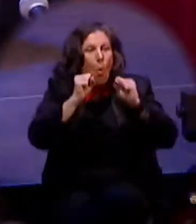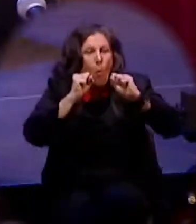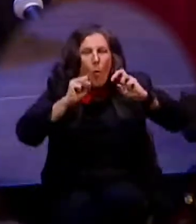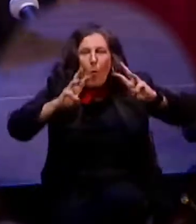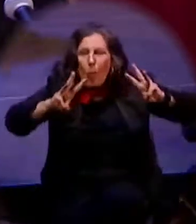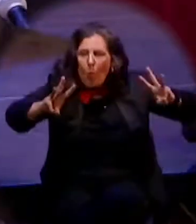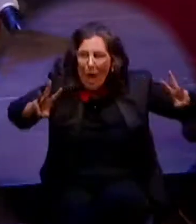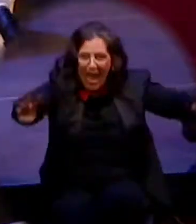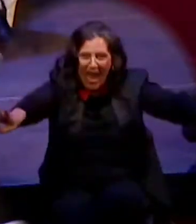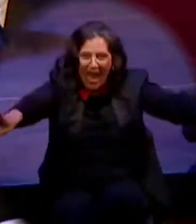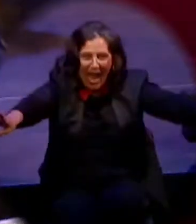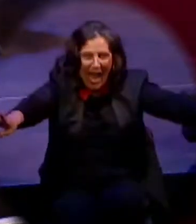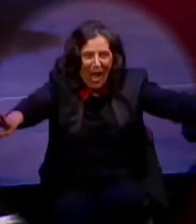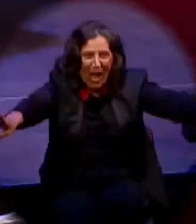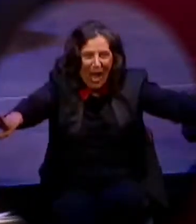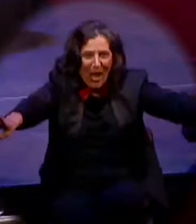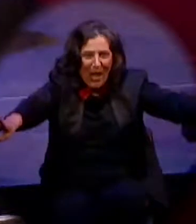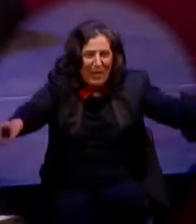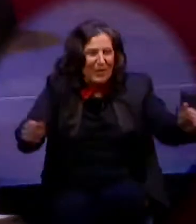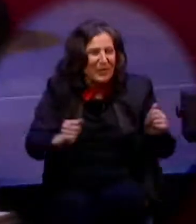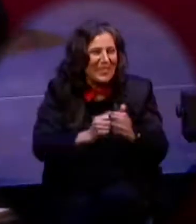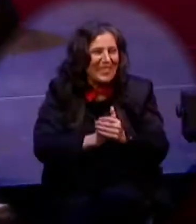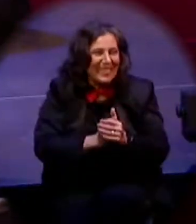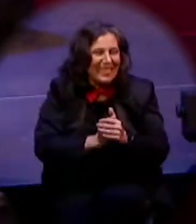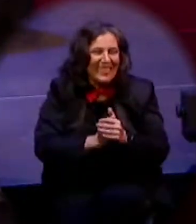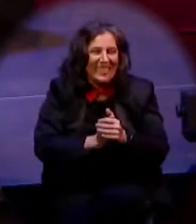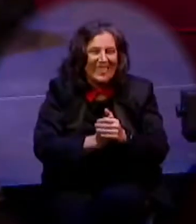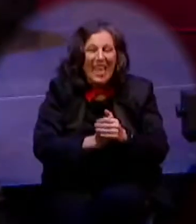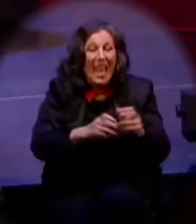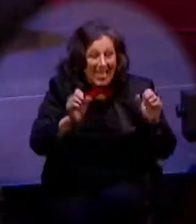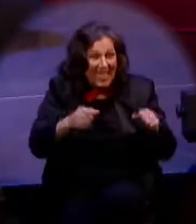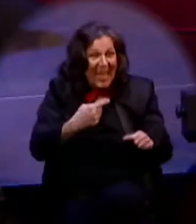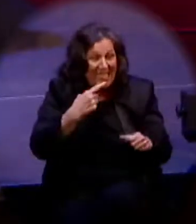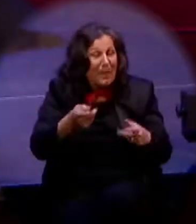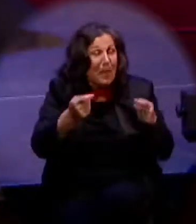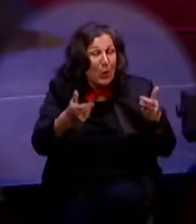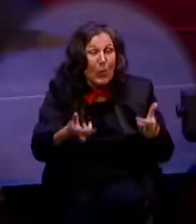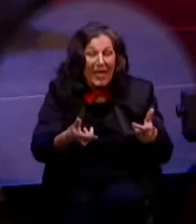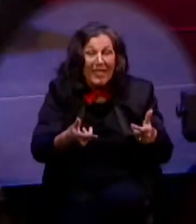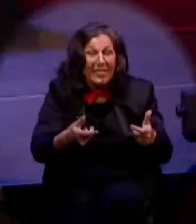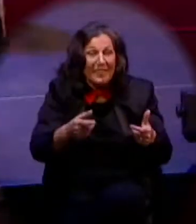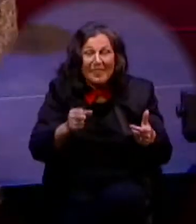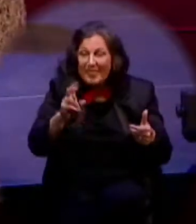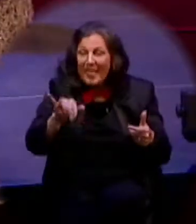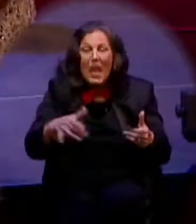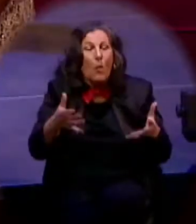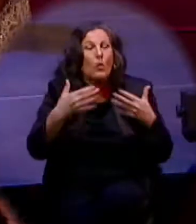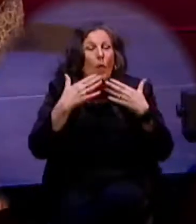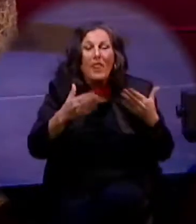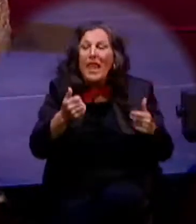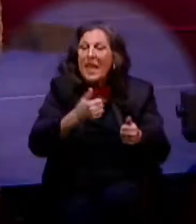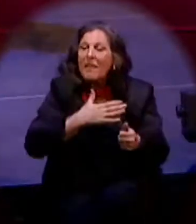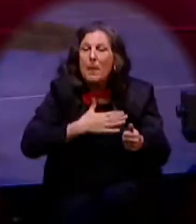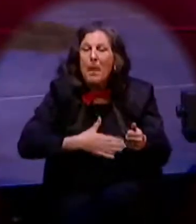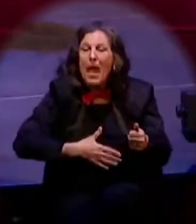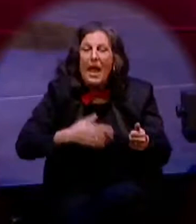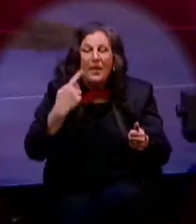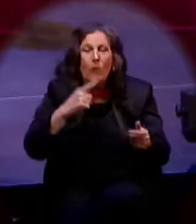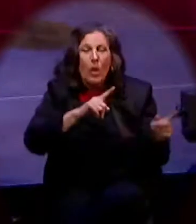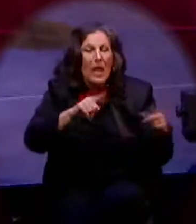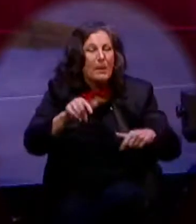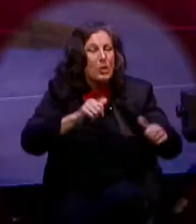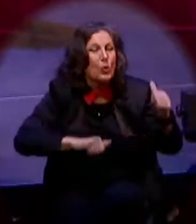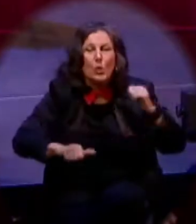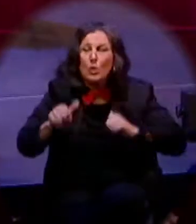Wow. I'm not so emotional this time. Can I say something real quick, Sonny? Yeah. I want to thank everybody for coming to